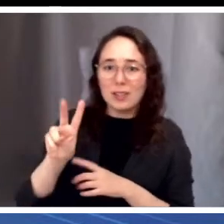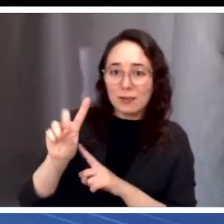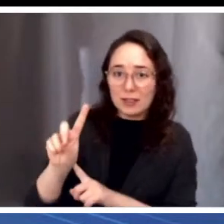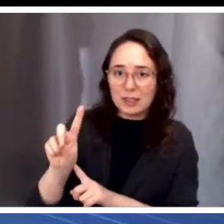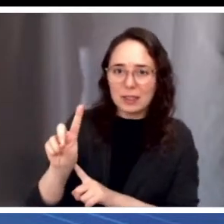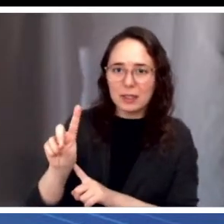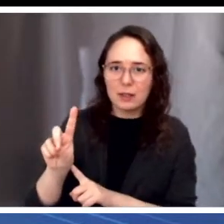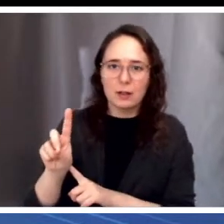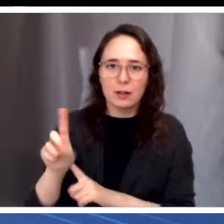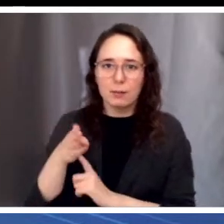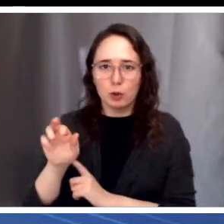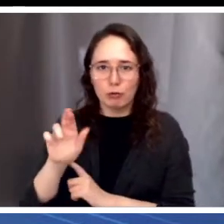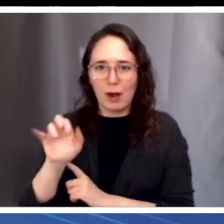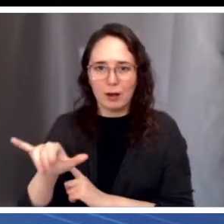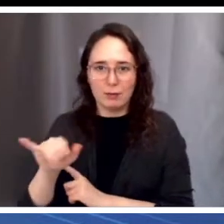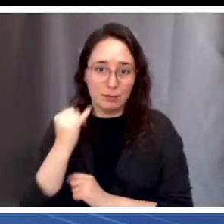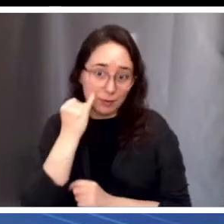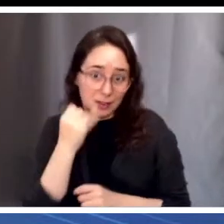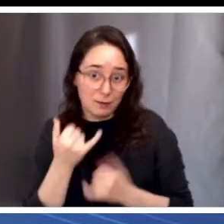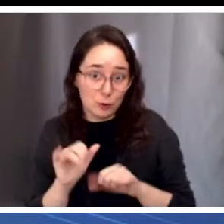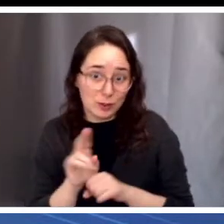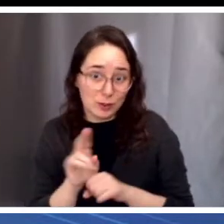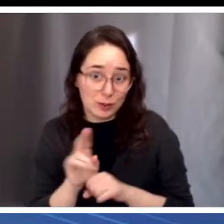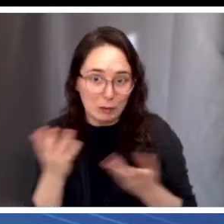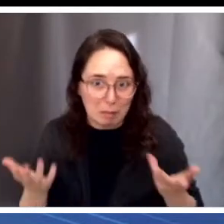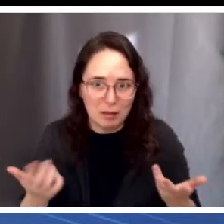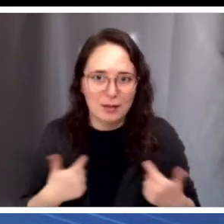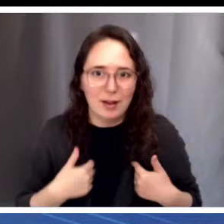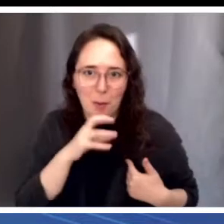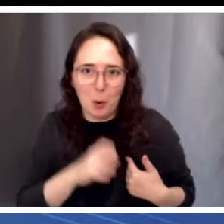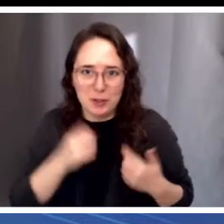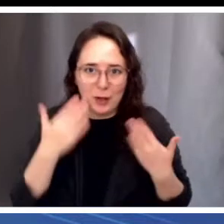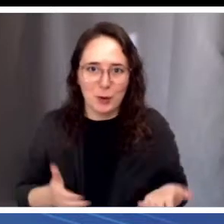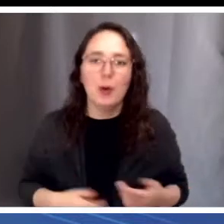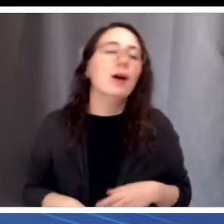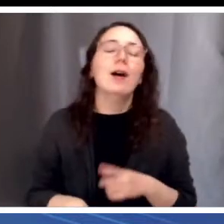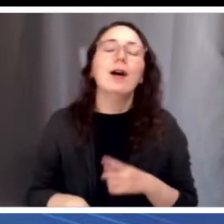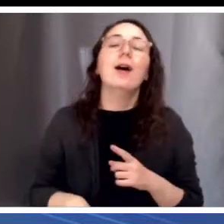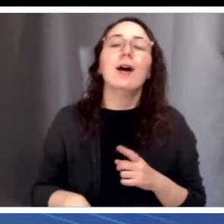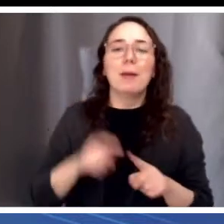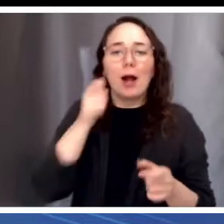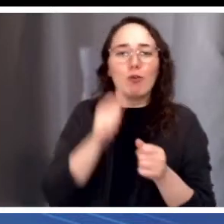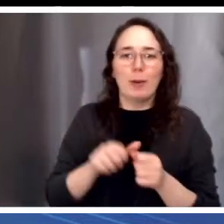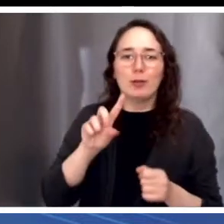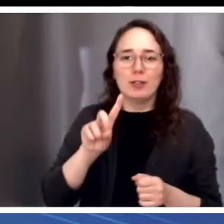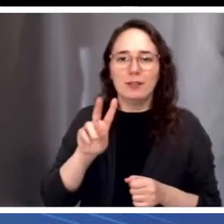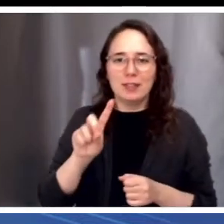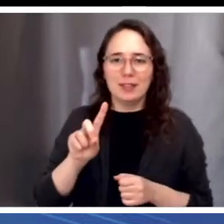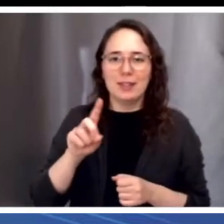everybody's using those anymore, but that's okay. I'm old. I remember DVDs and Blu-rays.